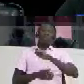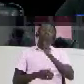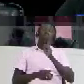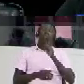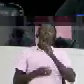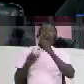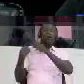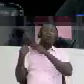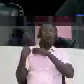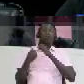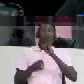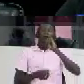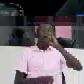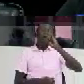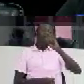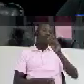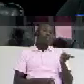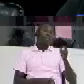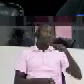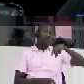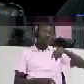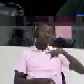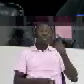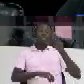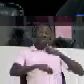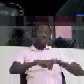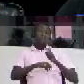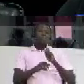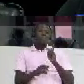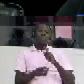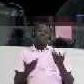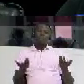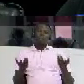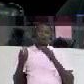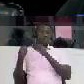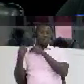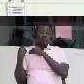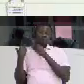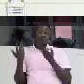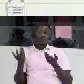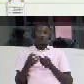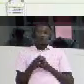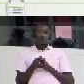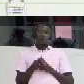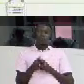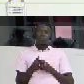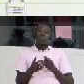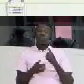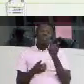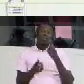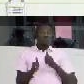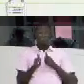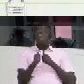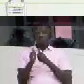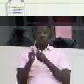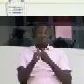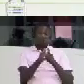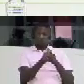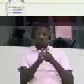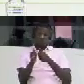then? IGP bi na jamono jooju moom lan moo ci woon taxawaayam. ànd ak gaay rek. Just to be with them.